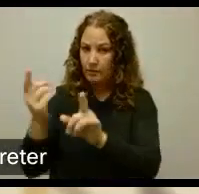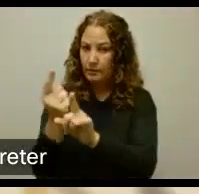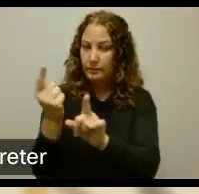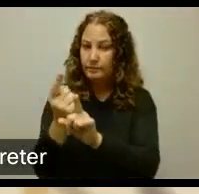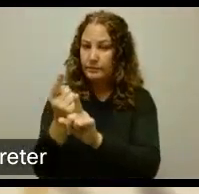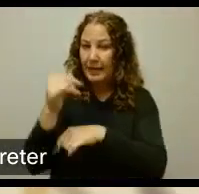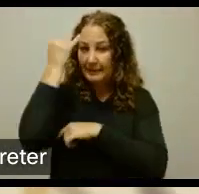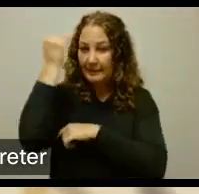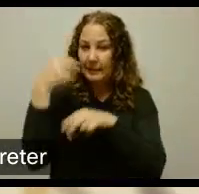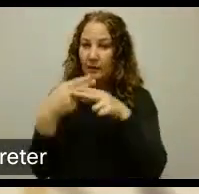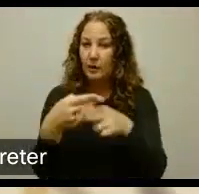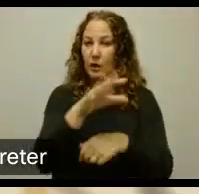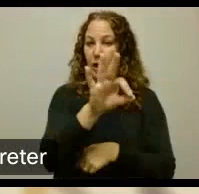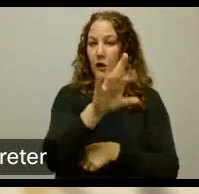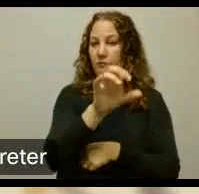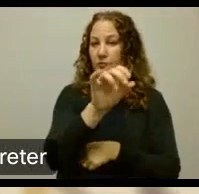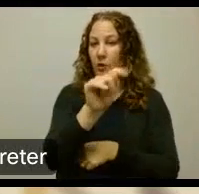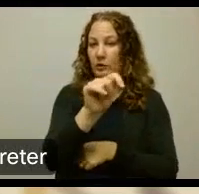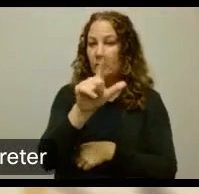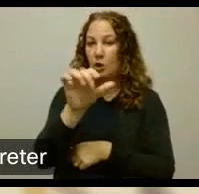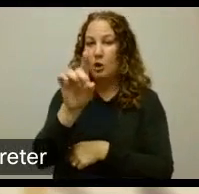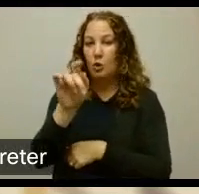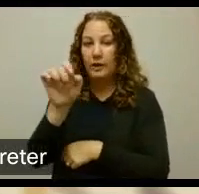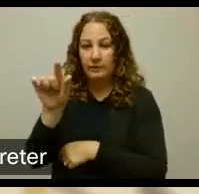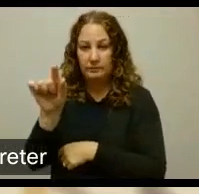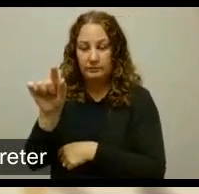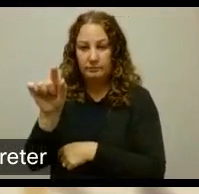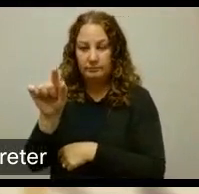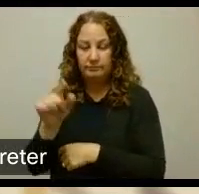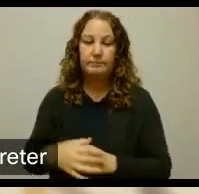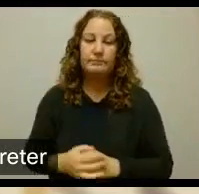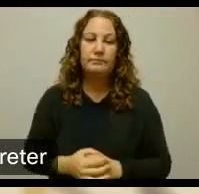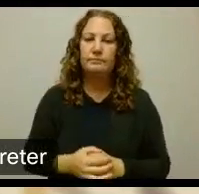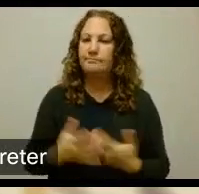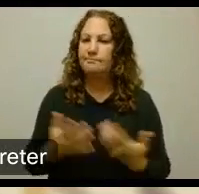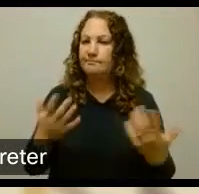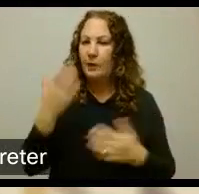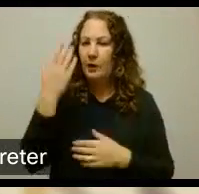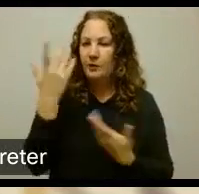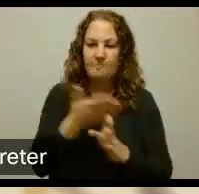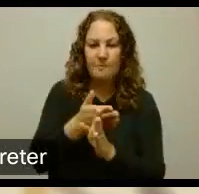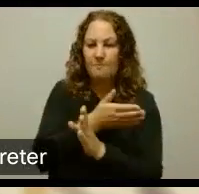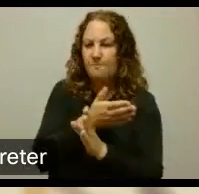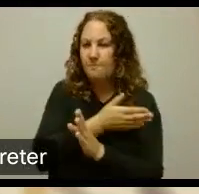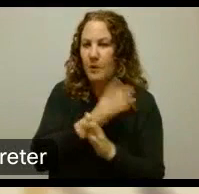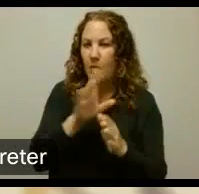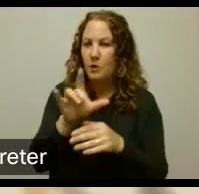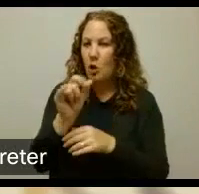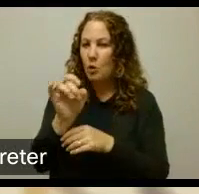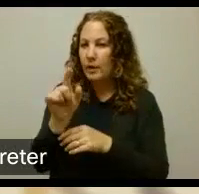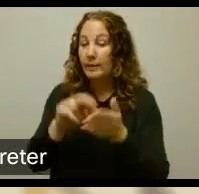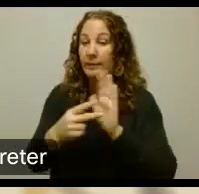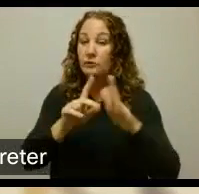idea called front-loading your message. So front-loading means that you start with the main